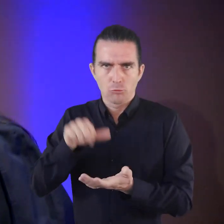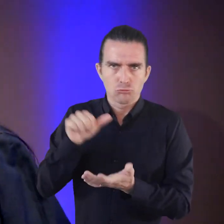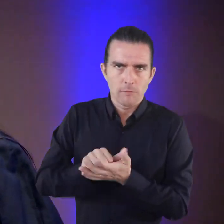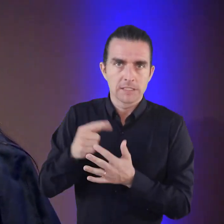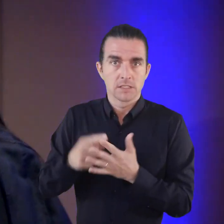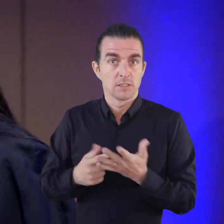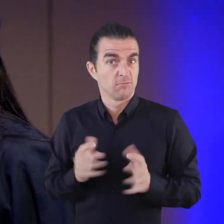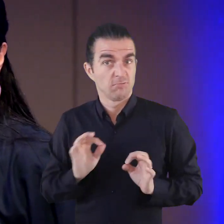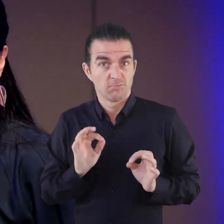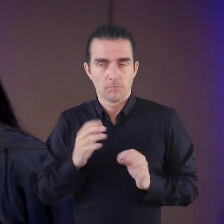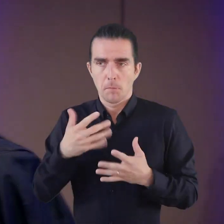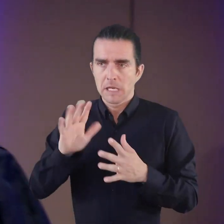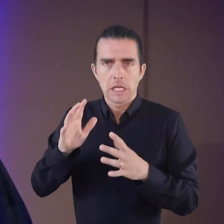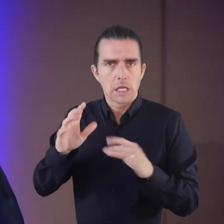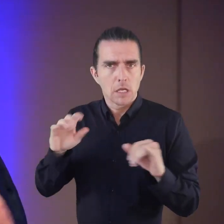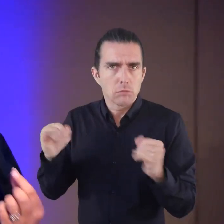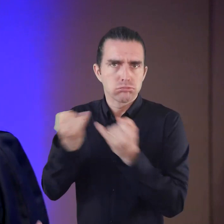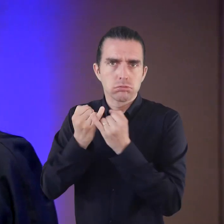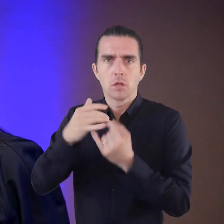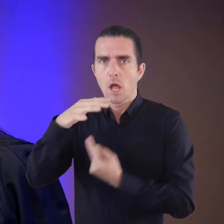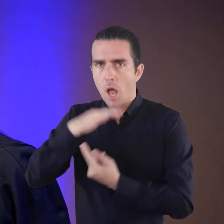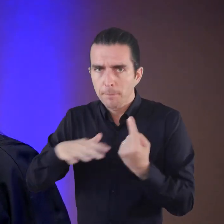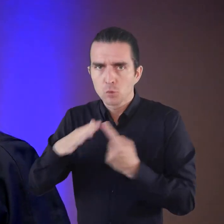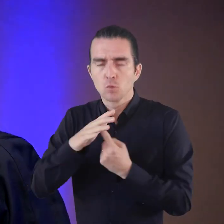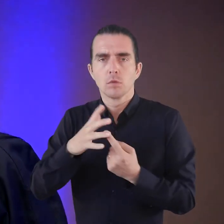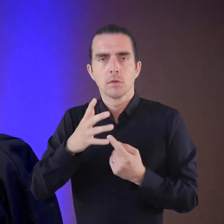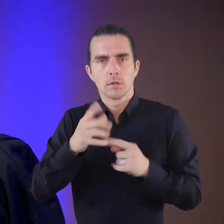Victims panel produced a report, a